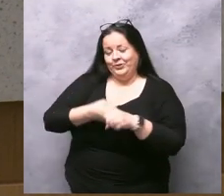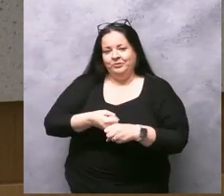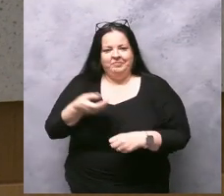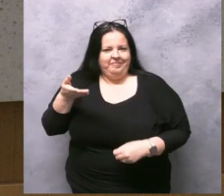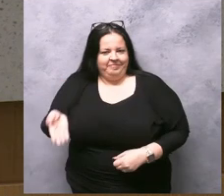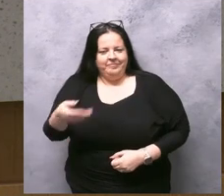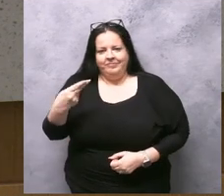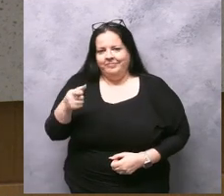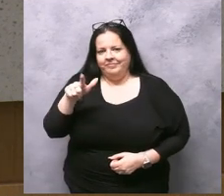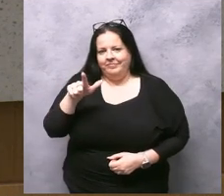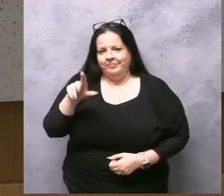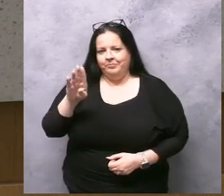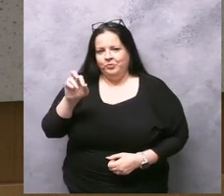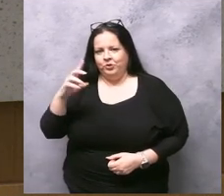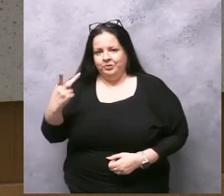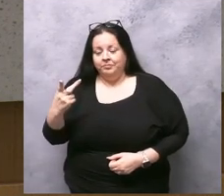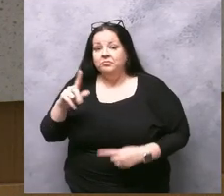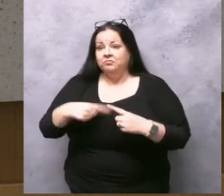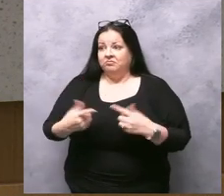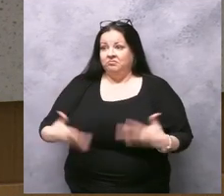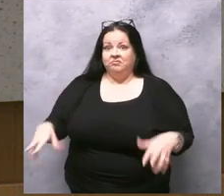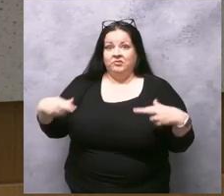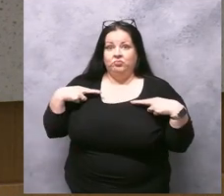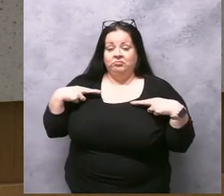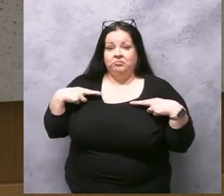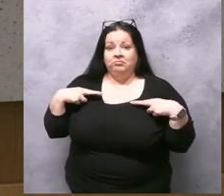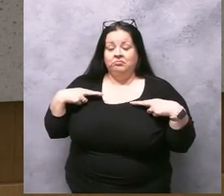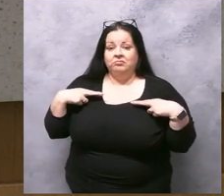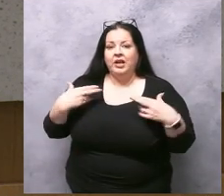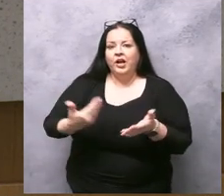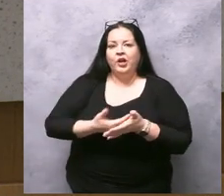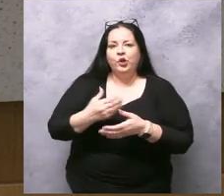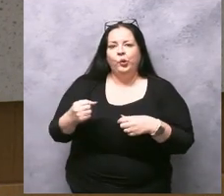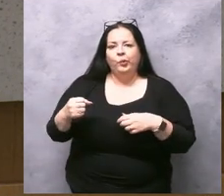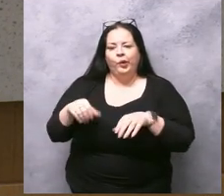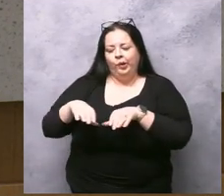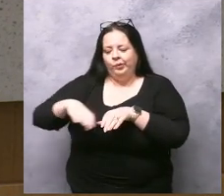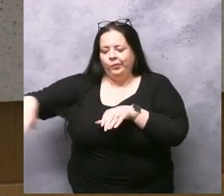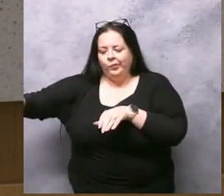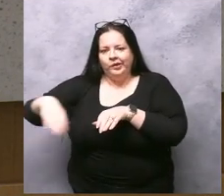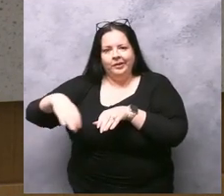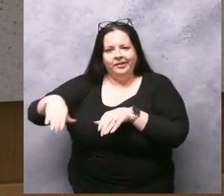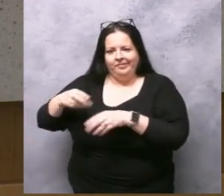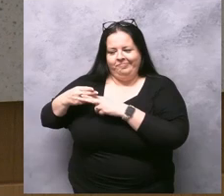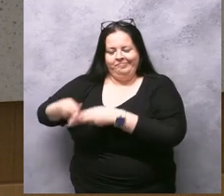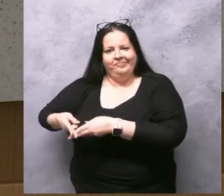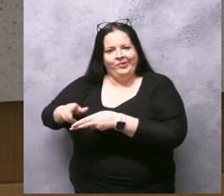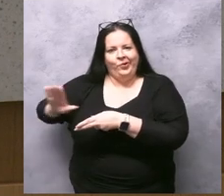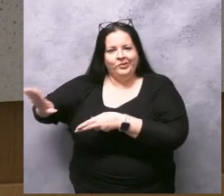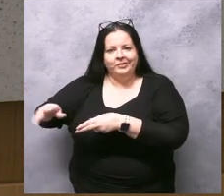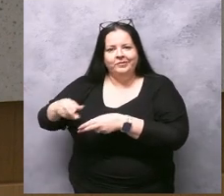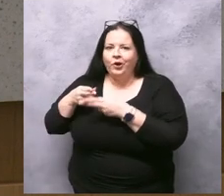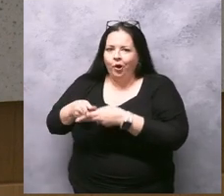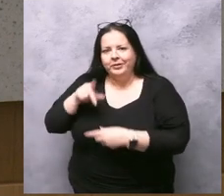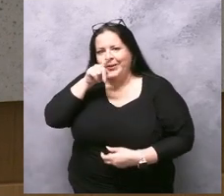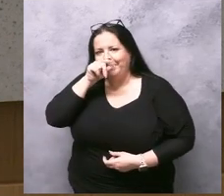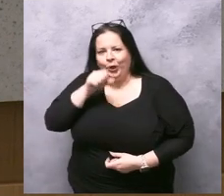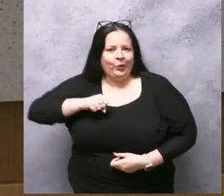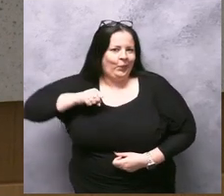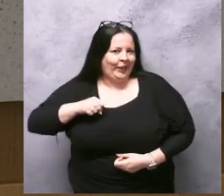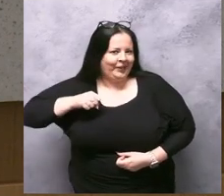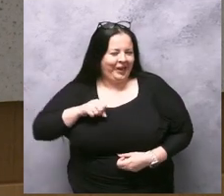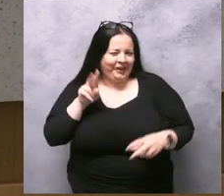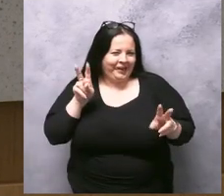Holbrook. Upon her retirement, a new wing at Holbrook was named in her honor, known as the Bird Wing.